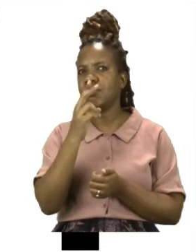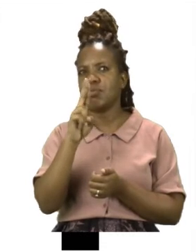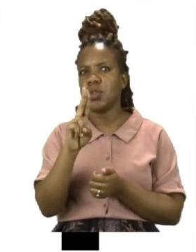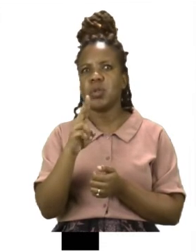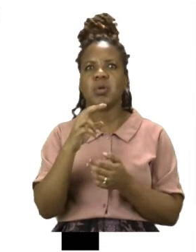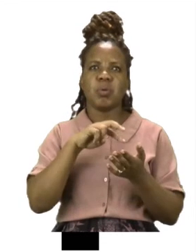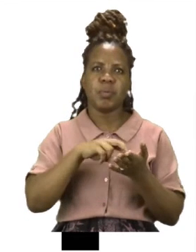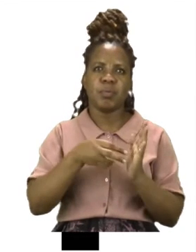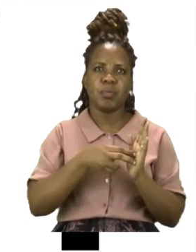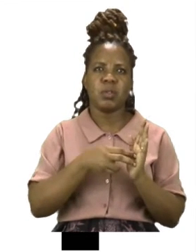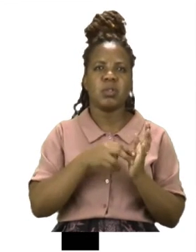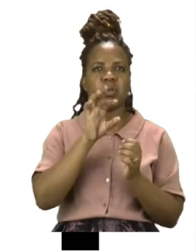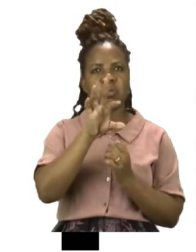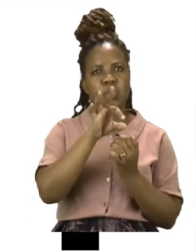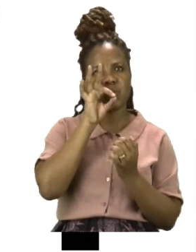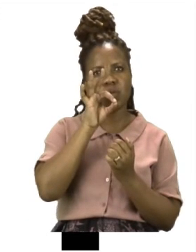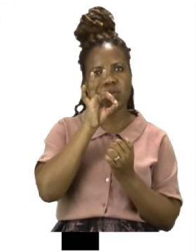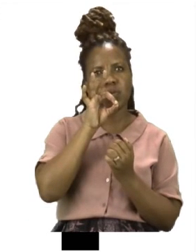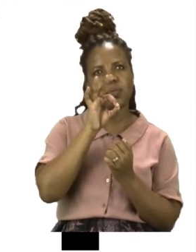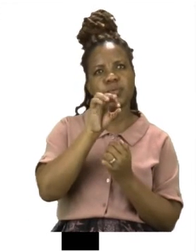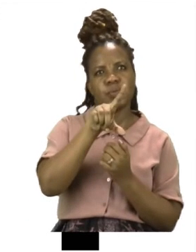is the article the.